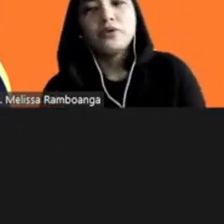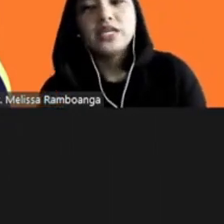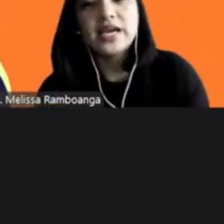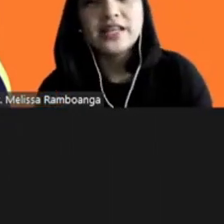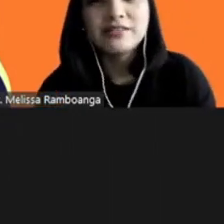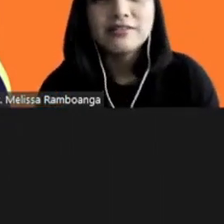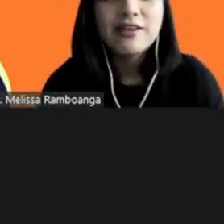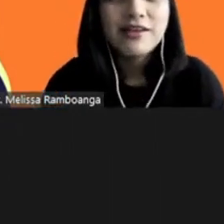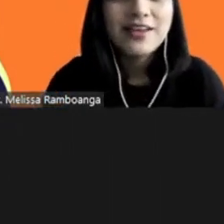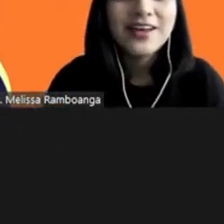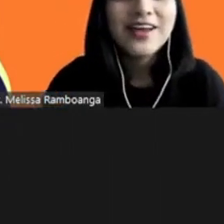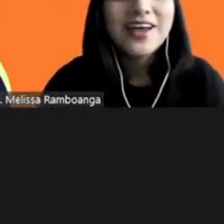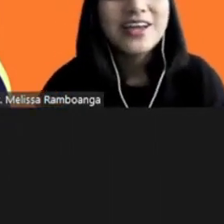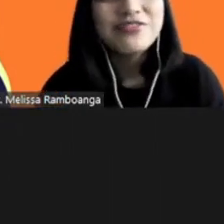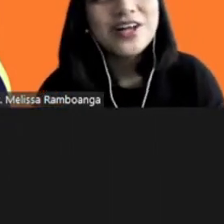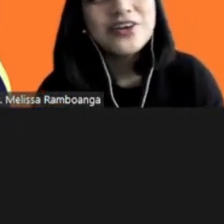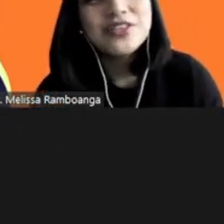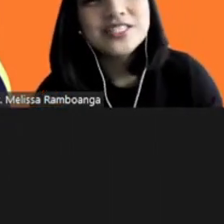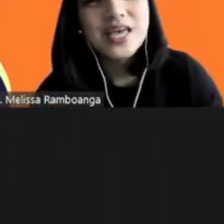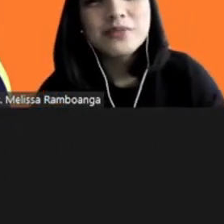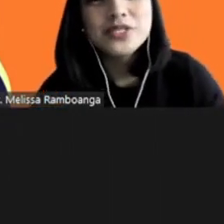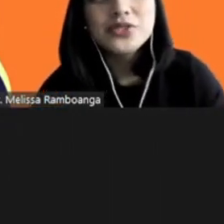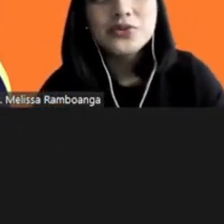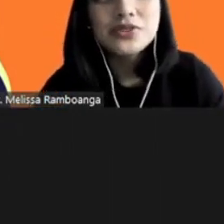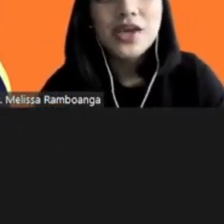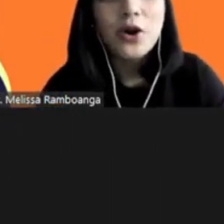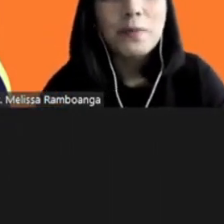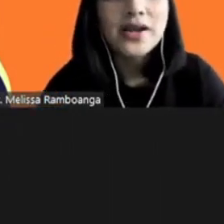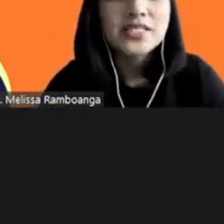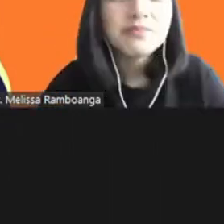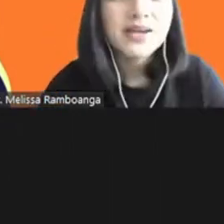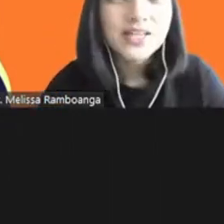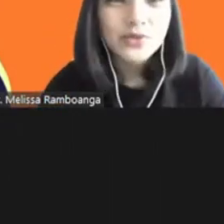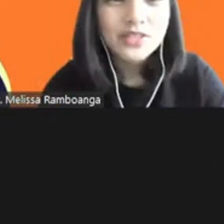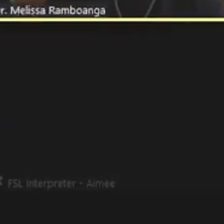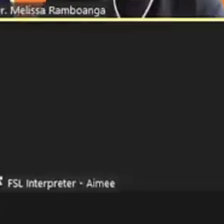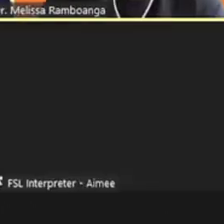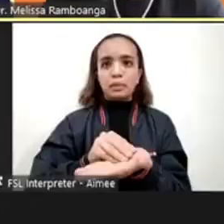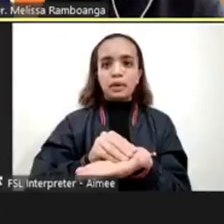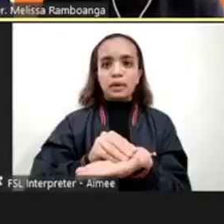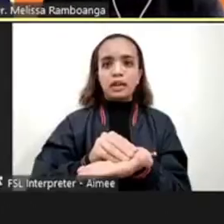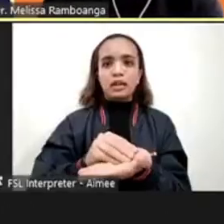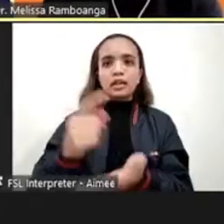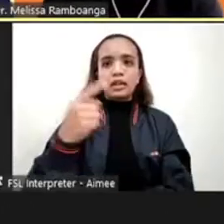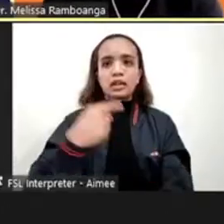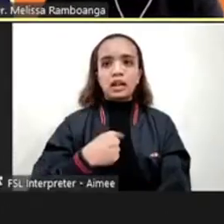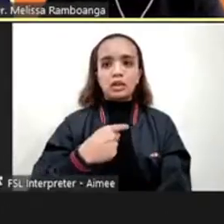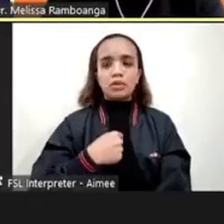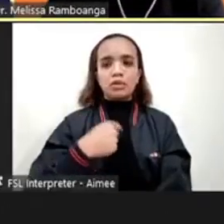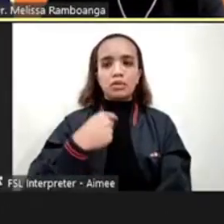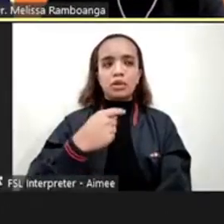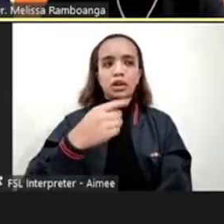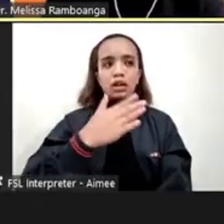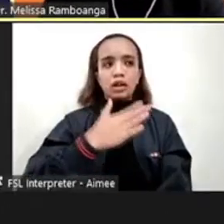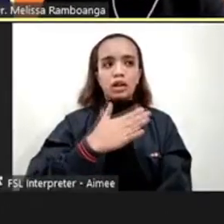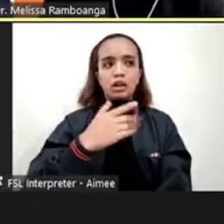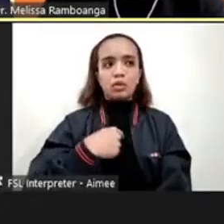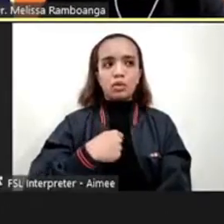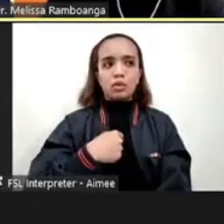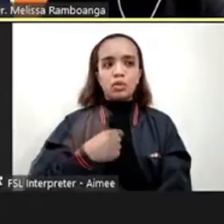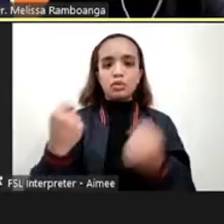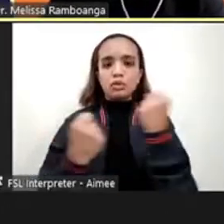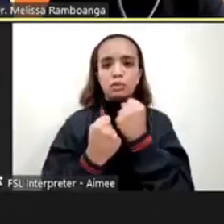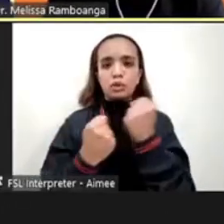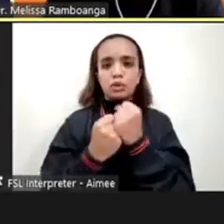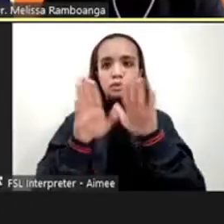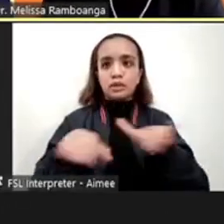po mapulikat, and follow the steps to the akoparasabata 2021 Dance Challenge. So I'll demonstrate